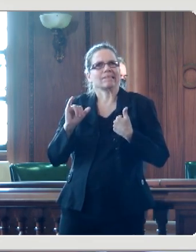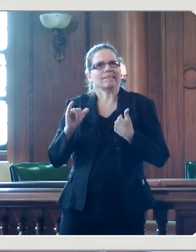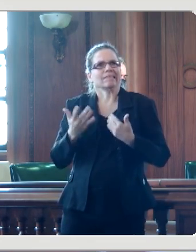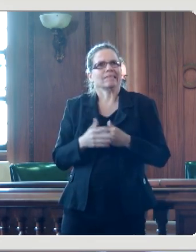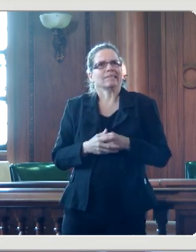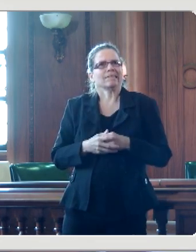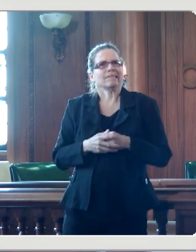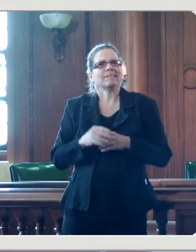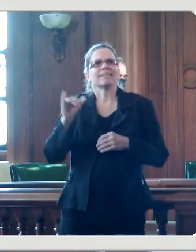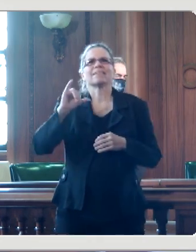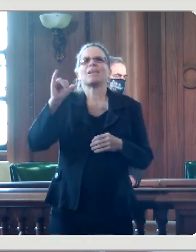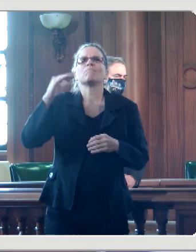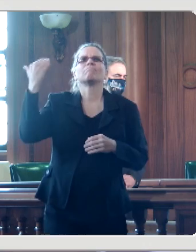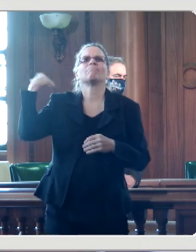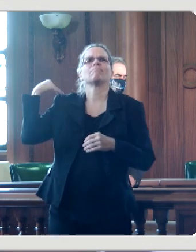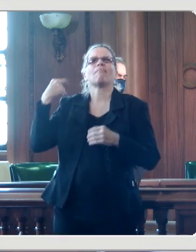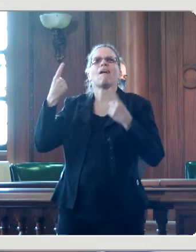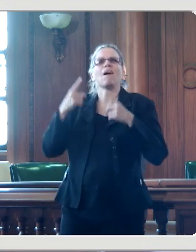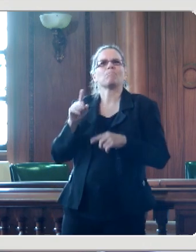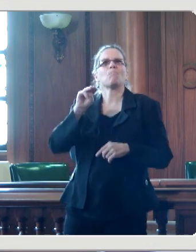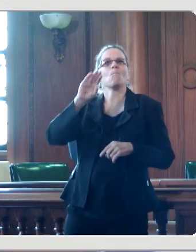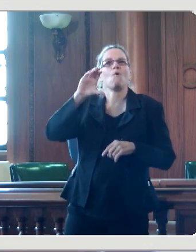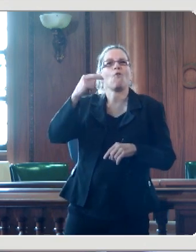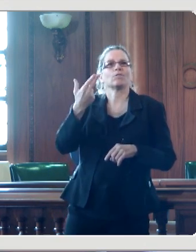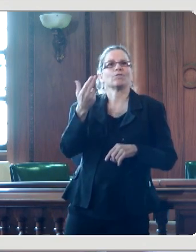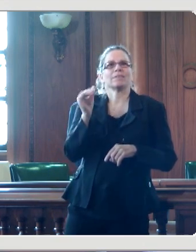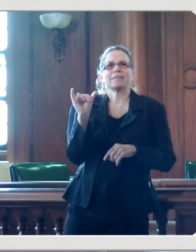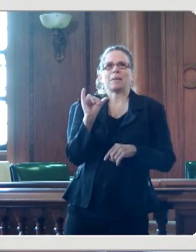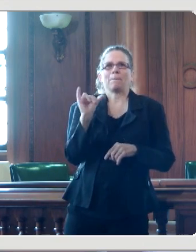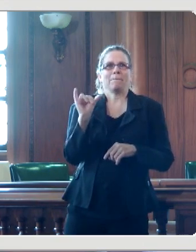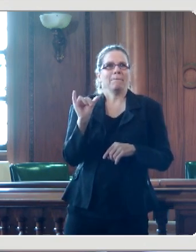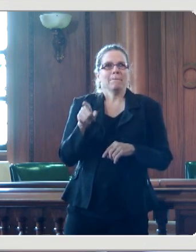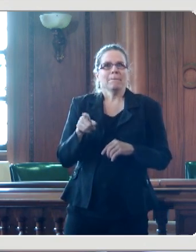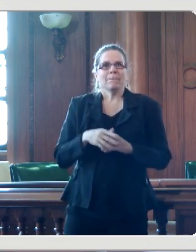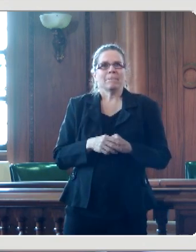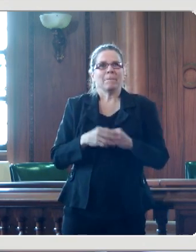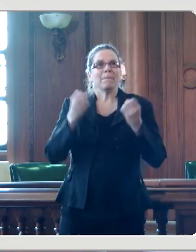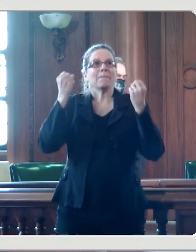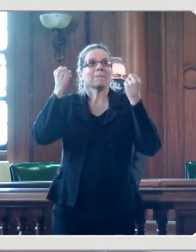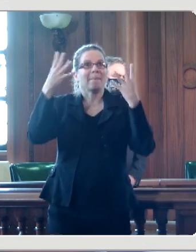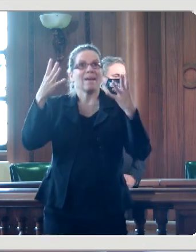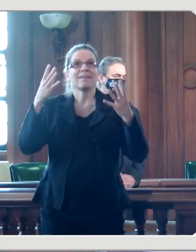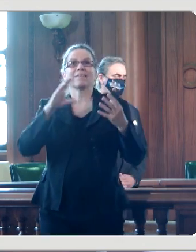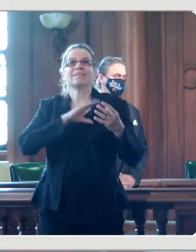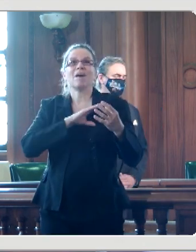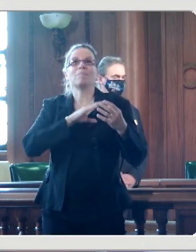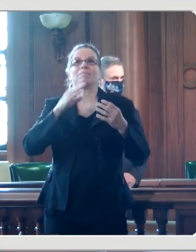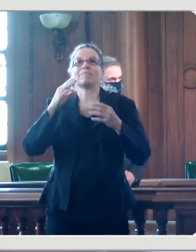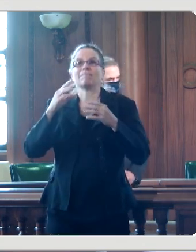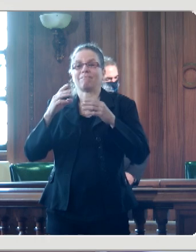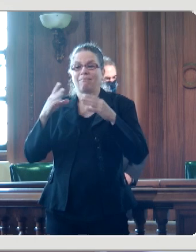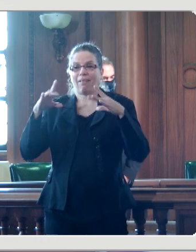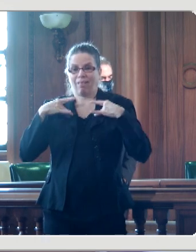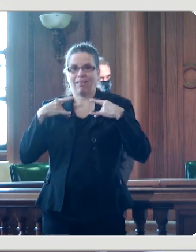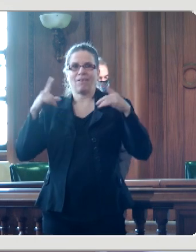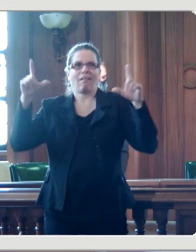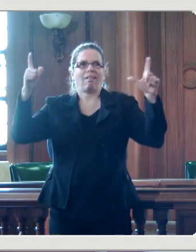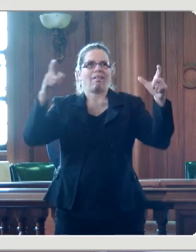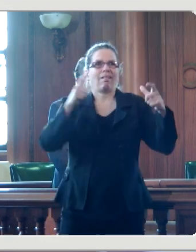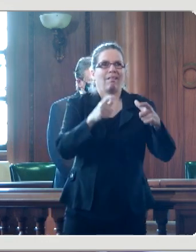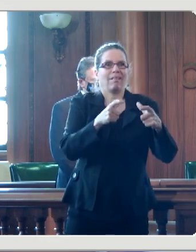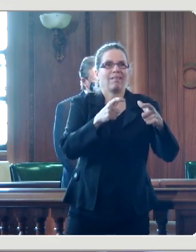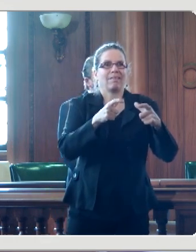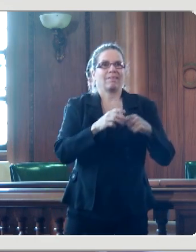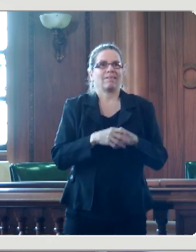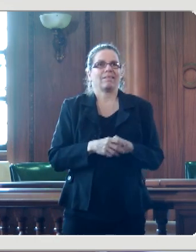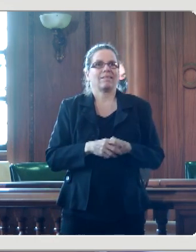in the spring. My concern is certainly with manpower to make sure that the city of Springfield can remain safe.